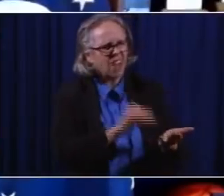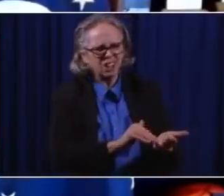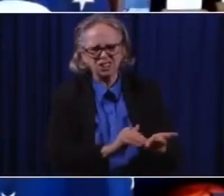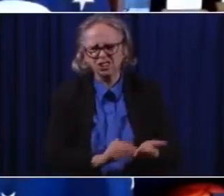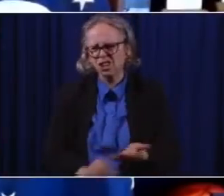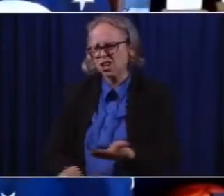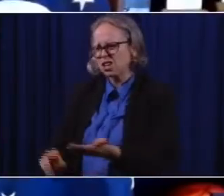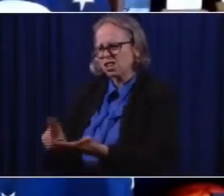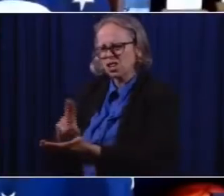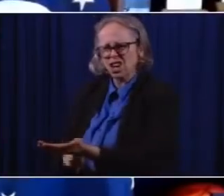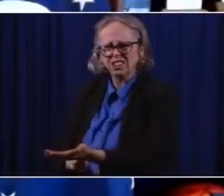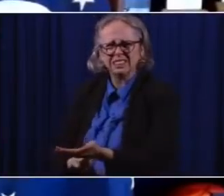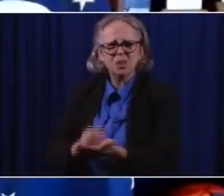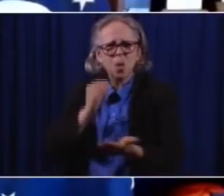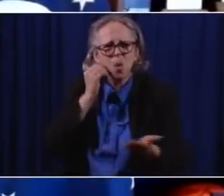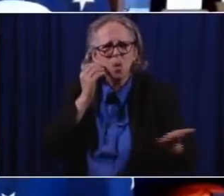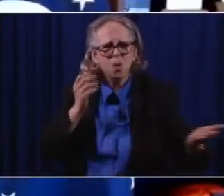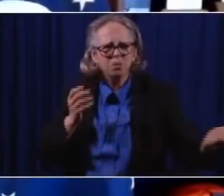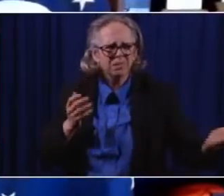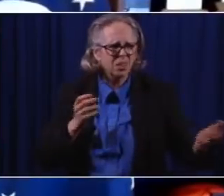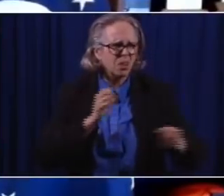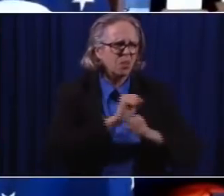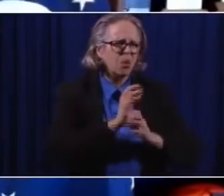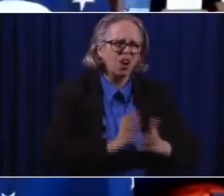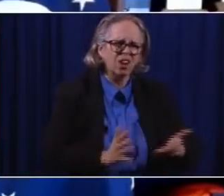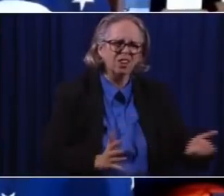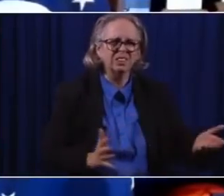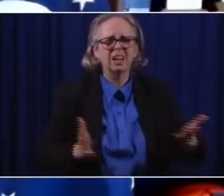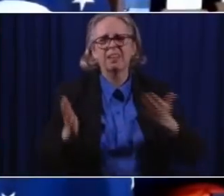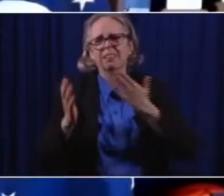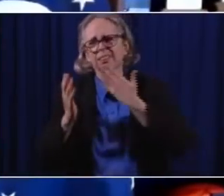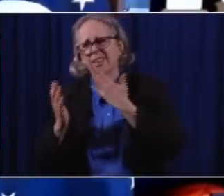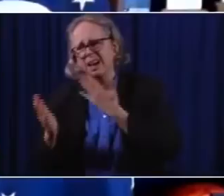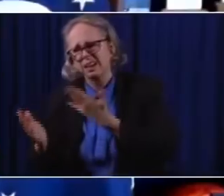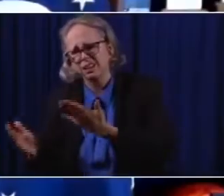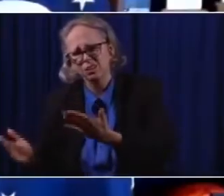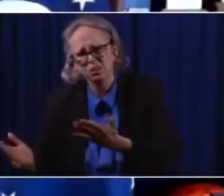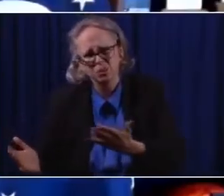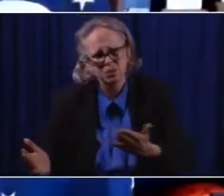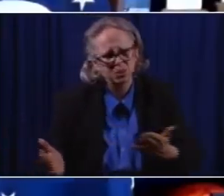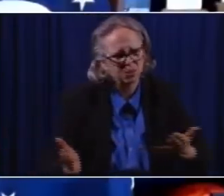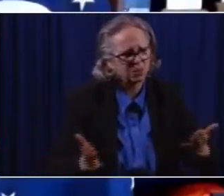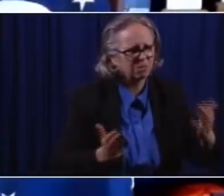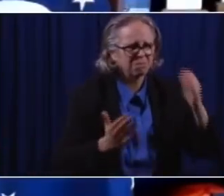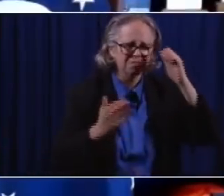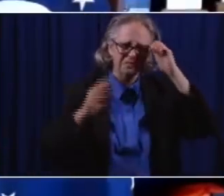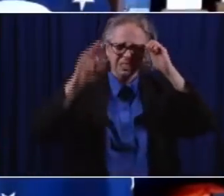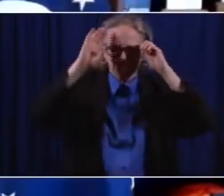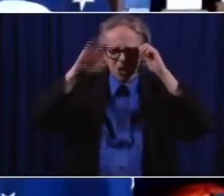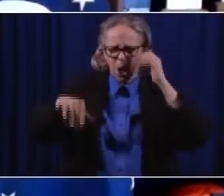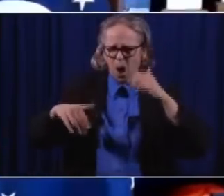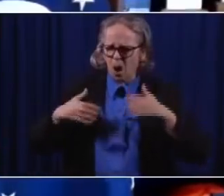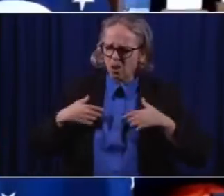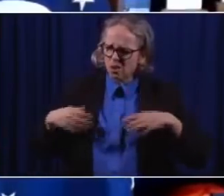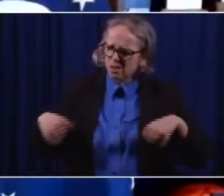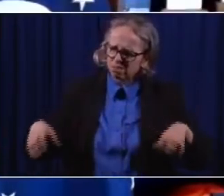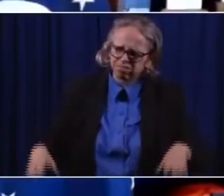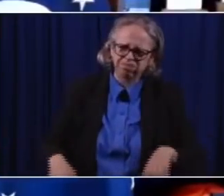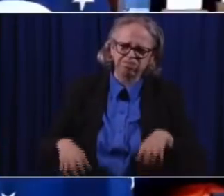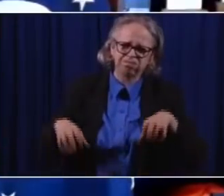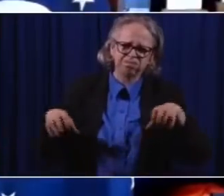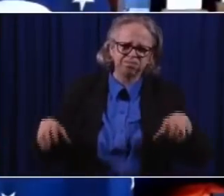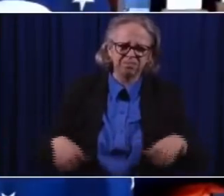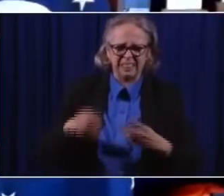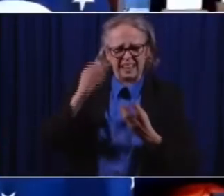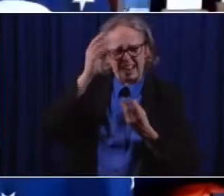deliver information to you, the media, to the public. And even the zip code data and the flu data